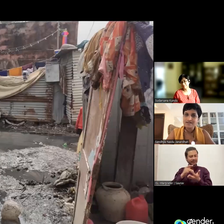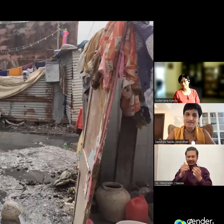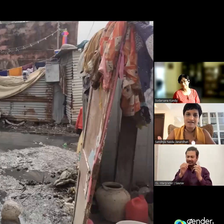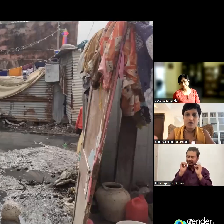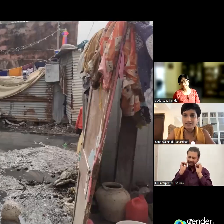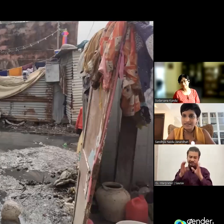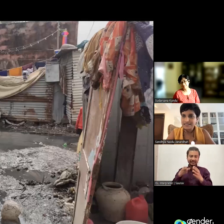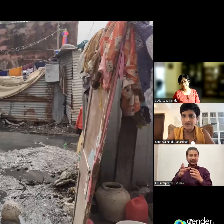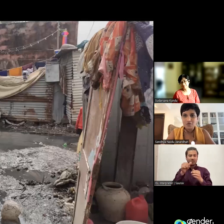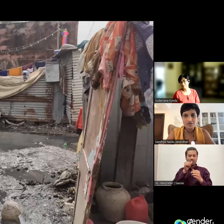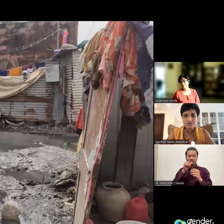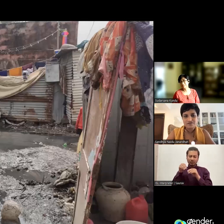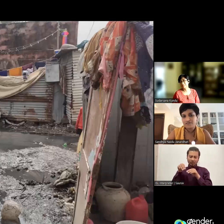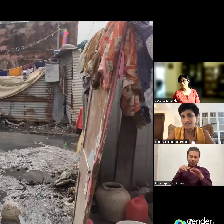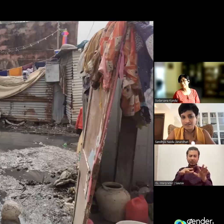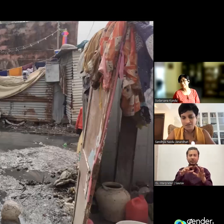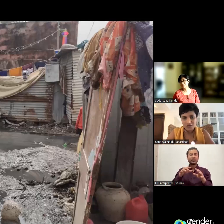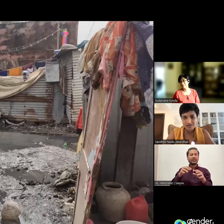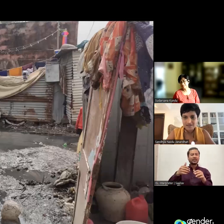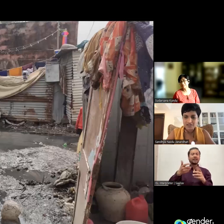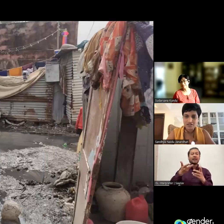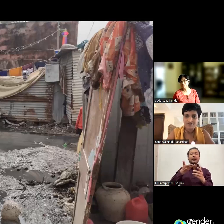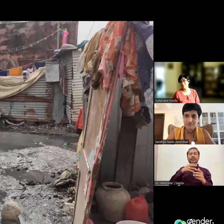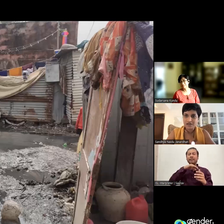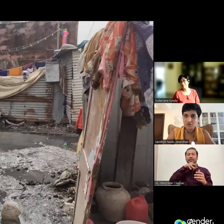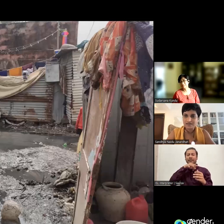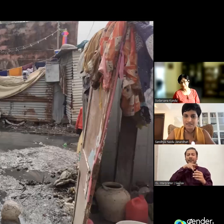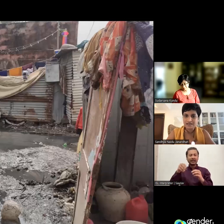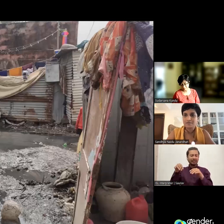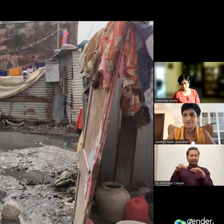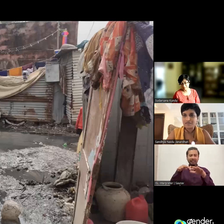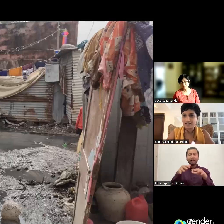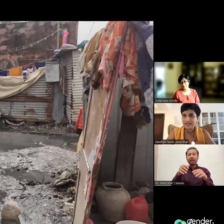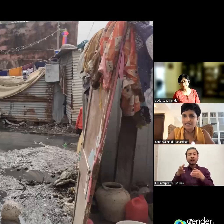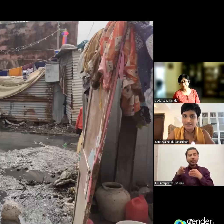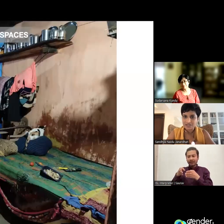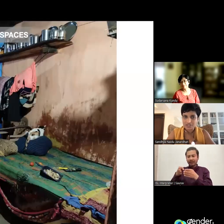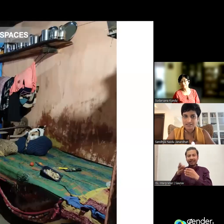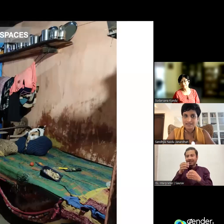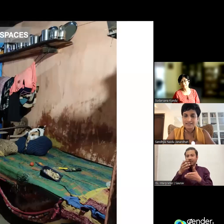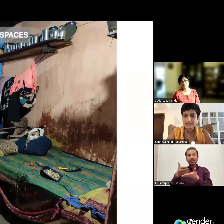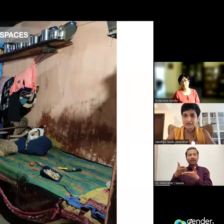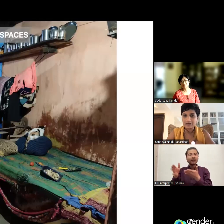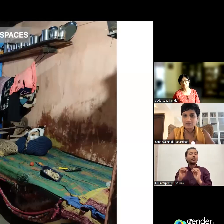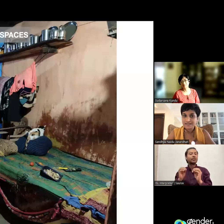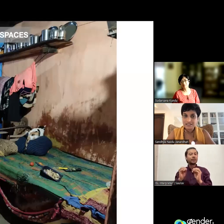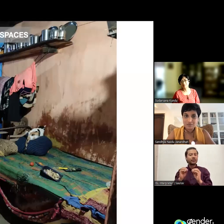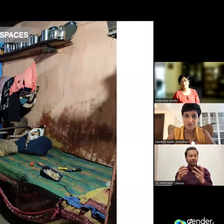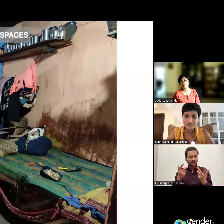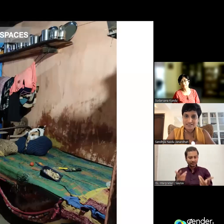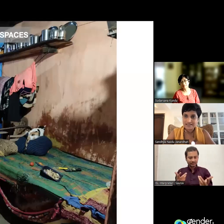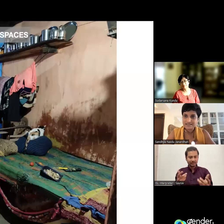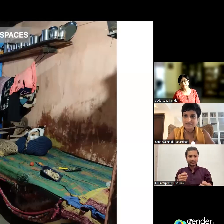drainage. All the things I think most of us who are in this session are familiar with in a slum-like condition. Spaces